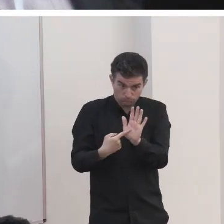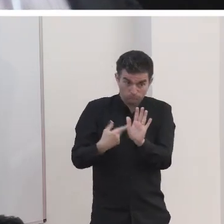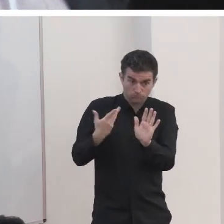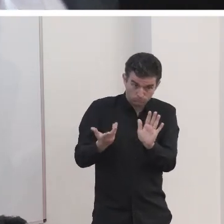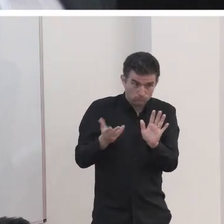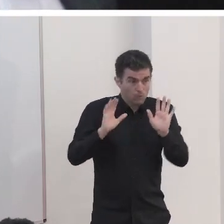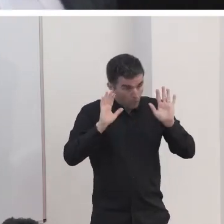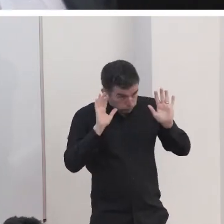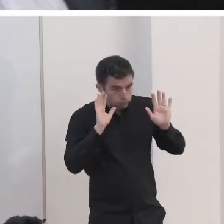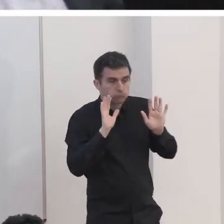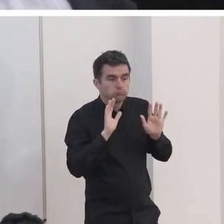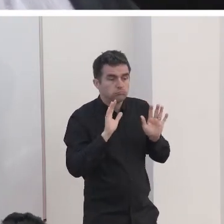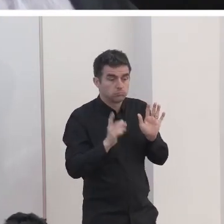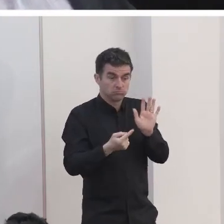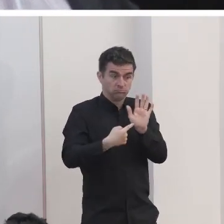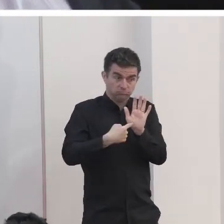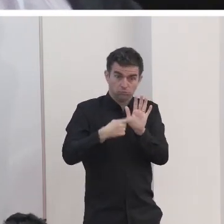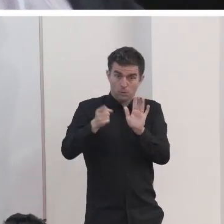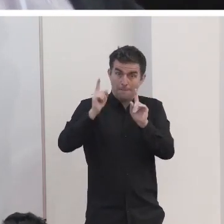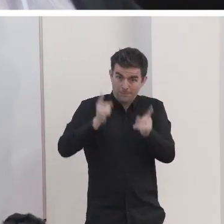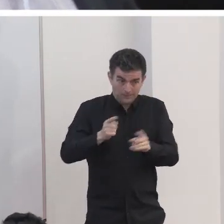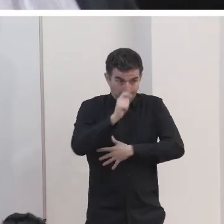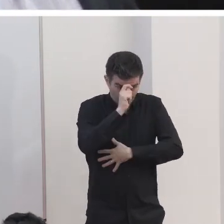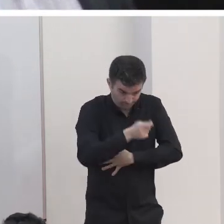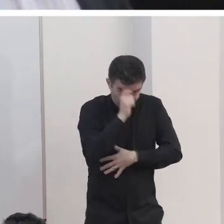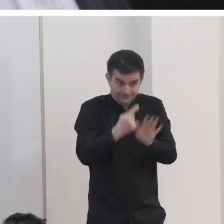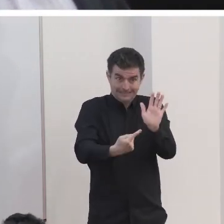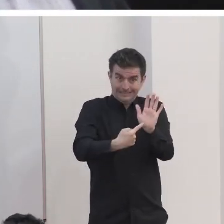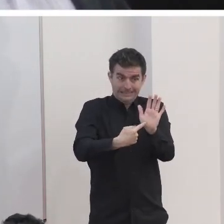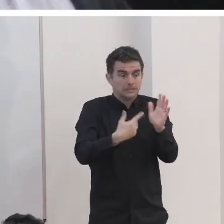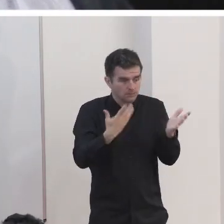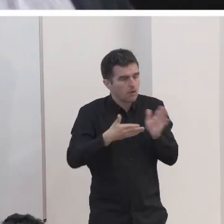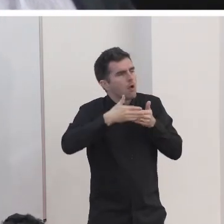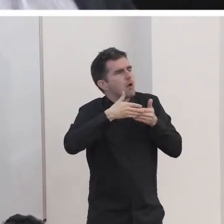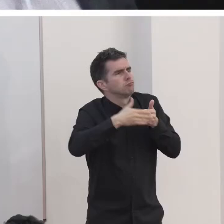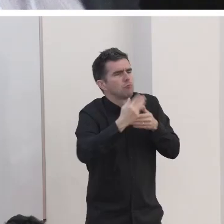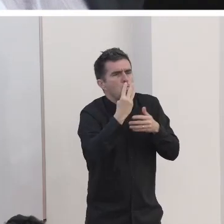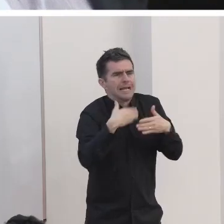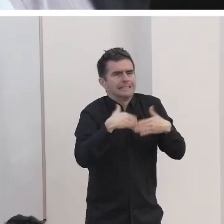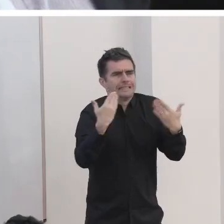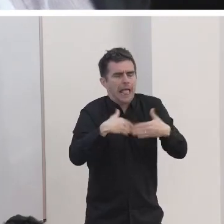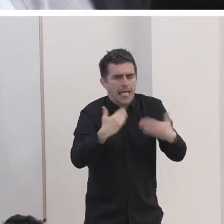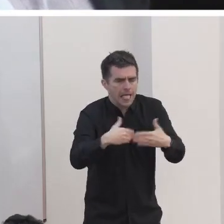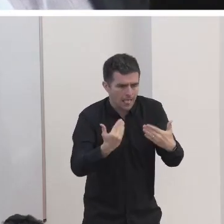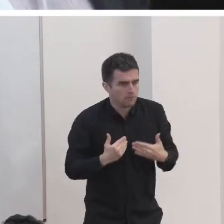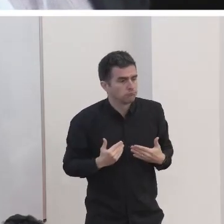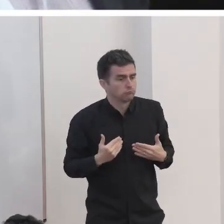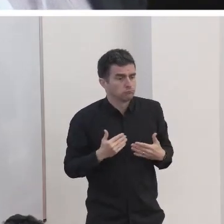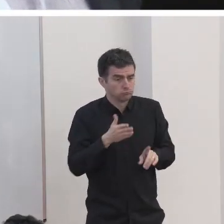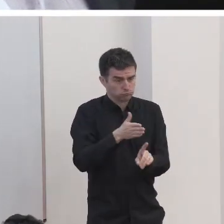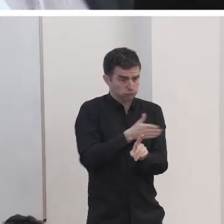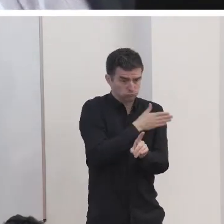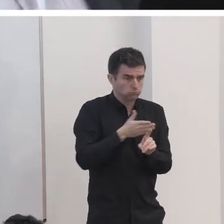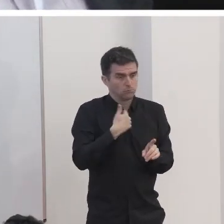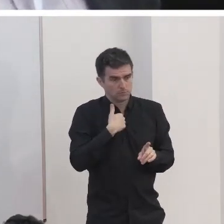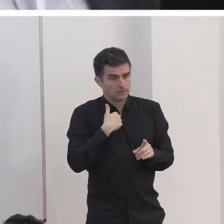even called for a protest against the commission, saying you are undermining government. This is not against government,